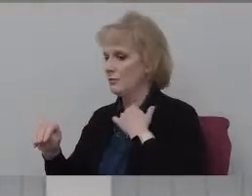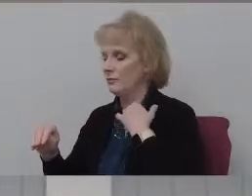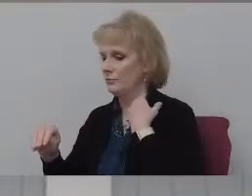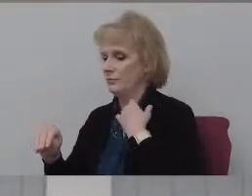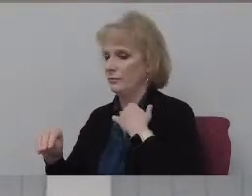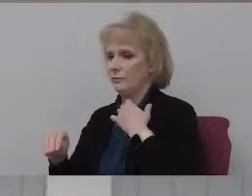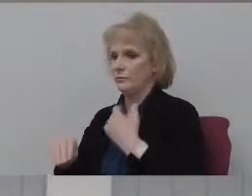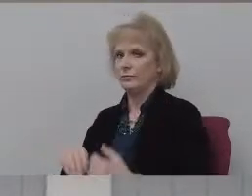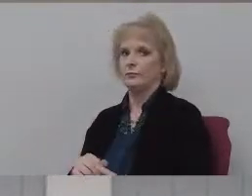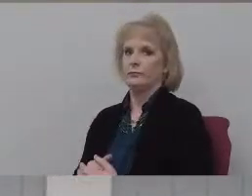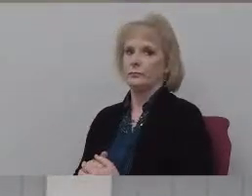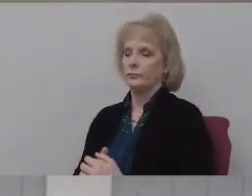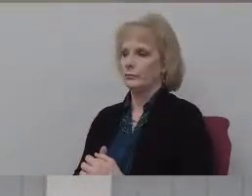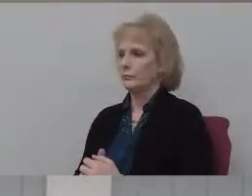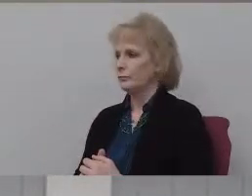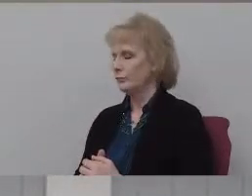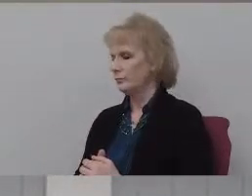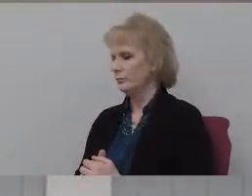Word of God.